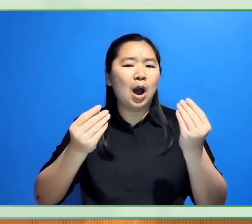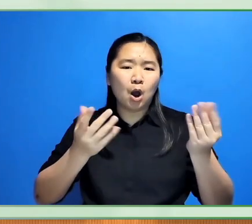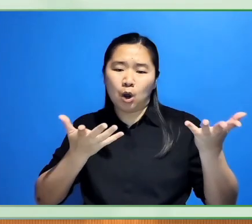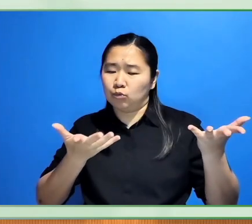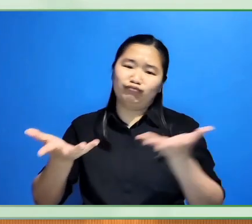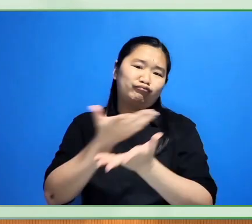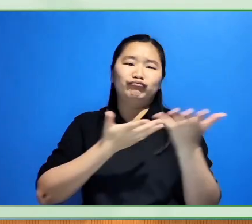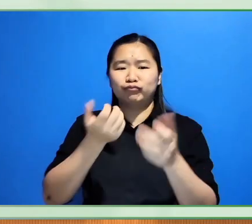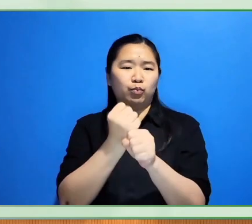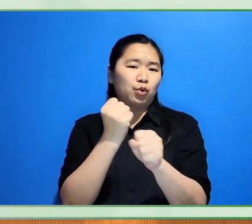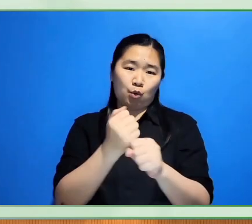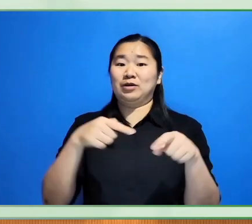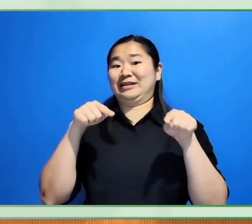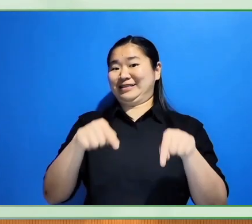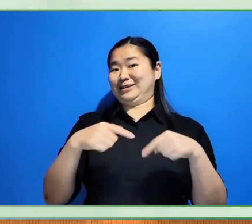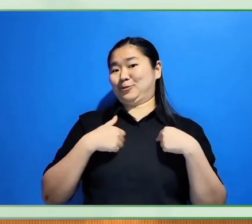Okay.